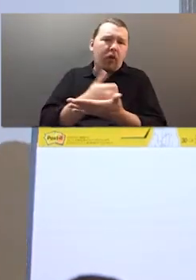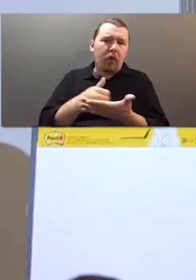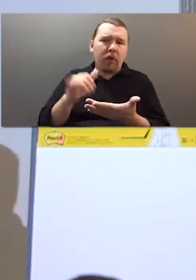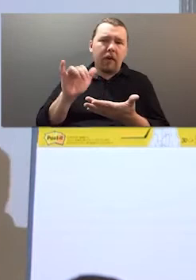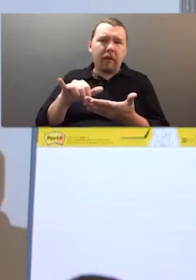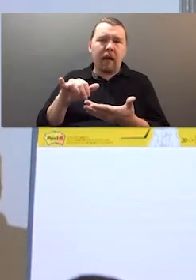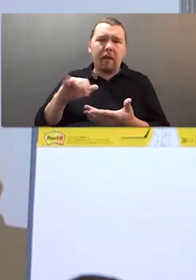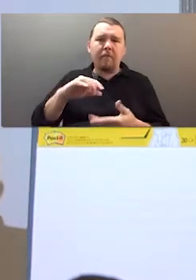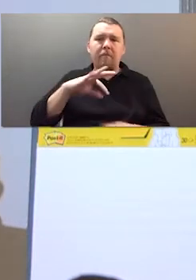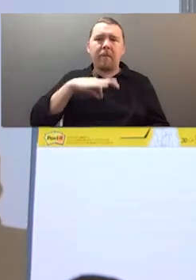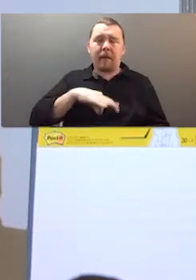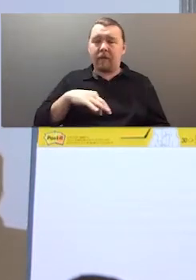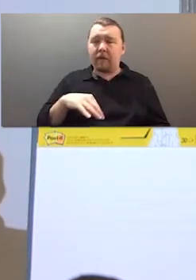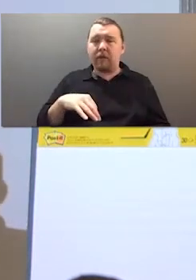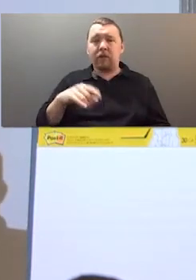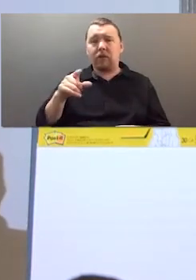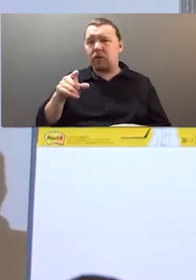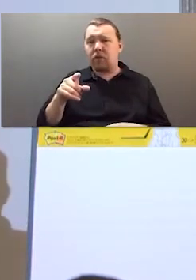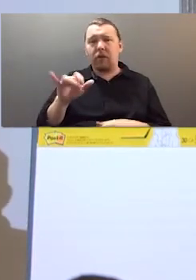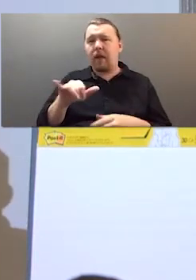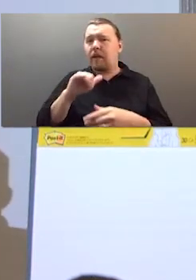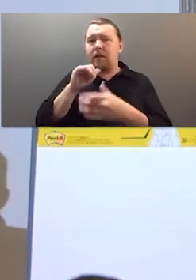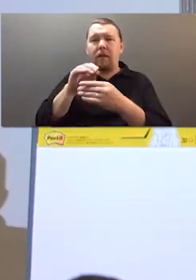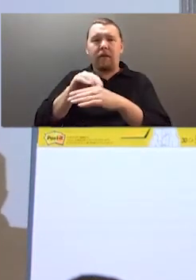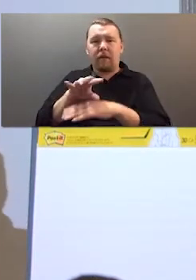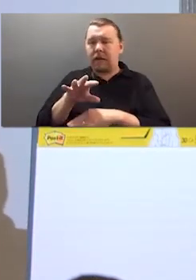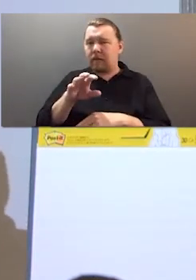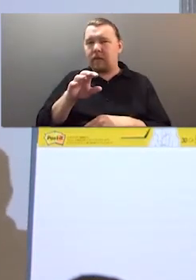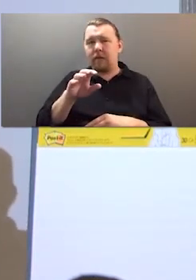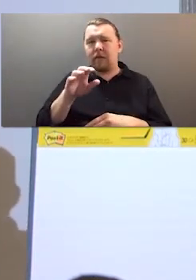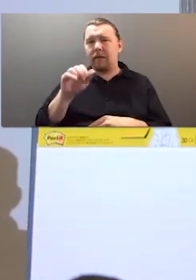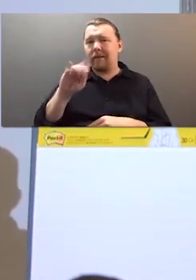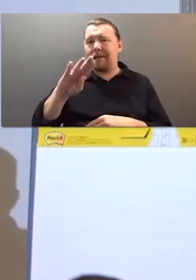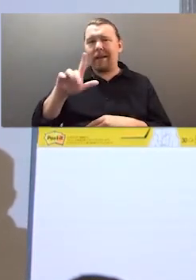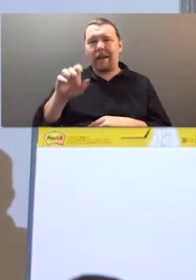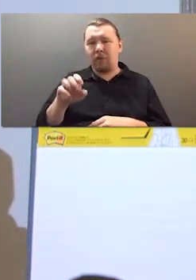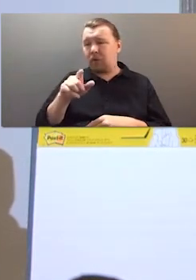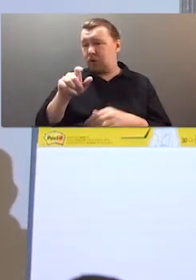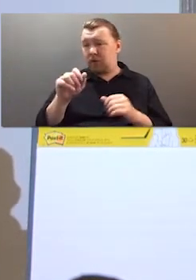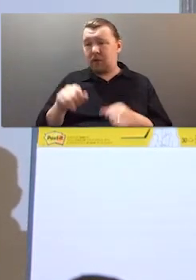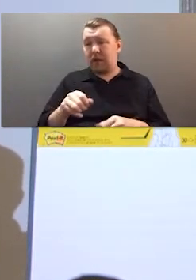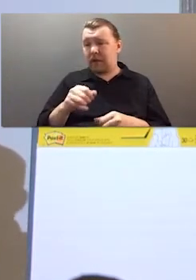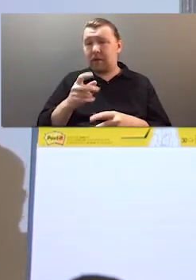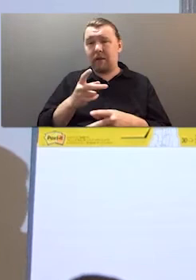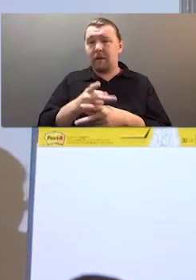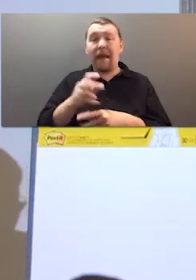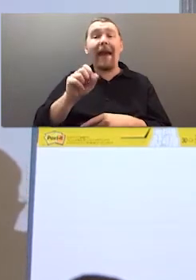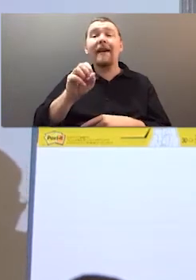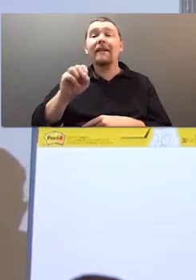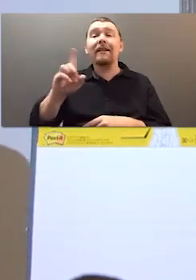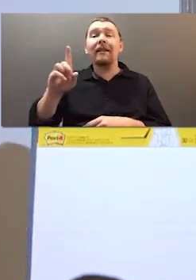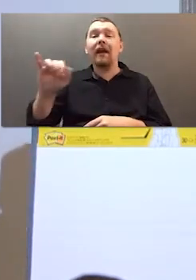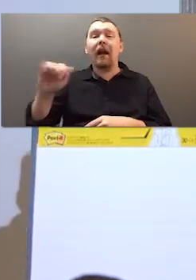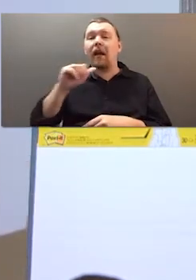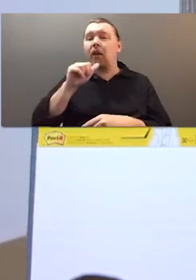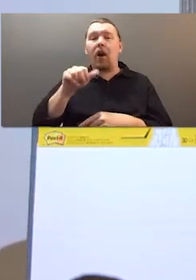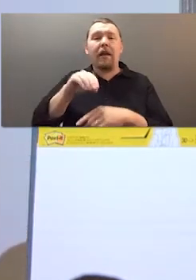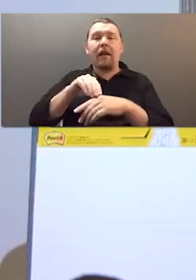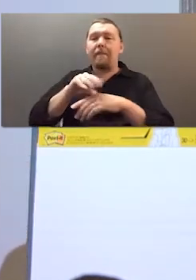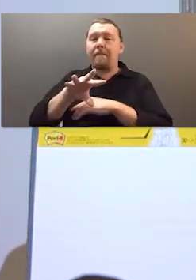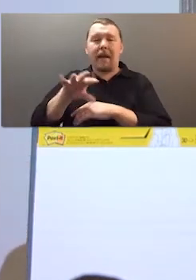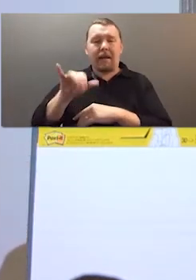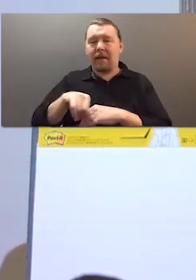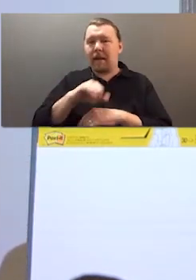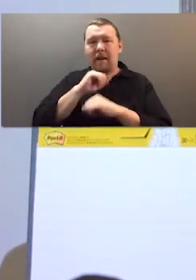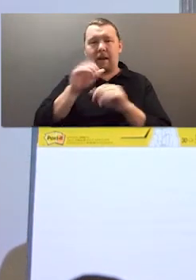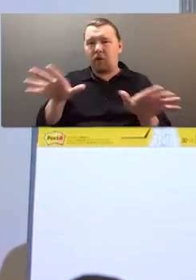So you can take money out, use it for housing in an ABLE account, or just keep it in for SSDI, it's not going to impact it